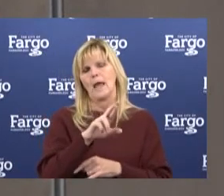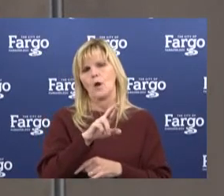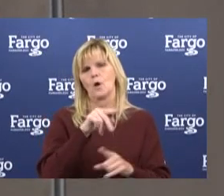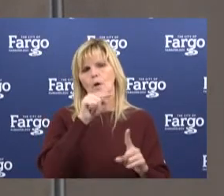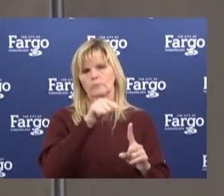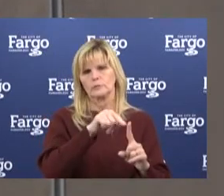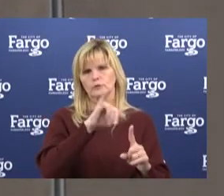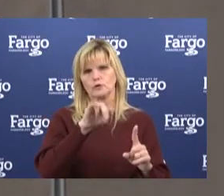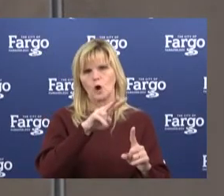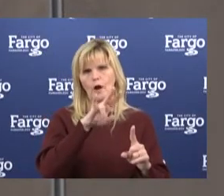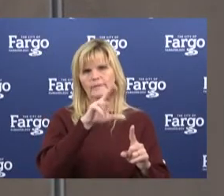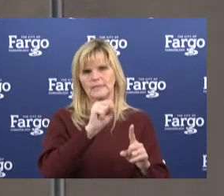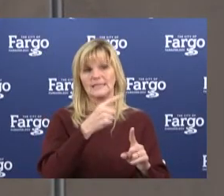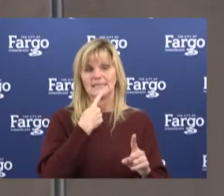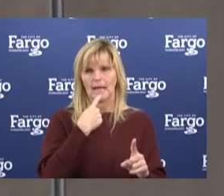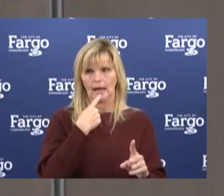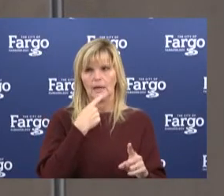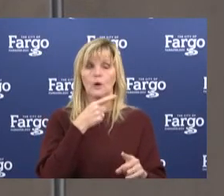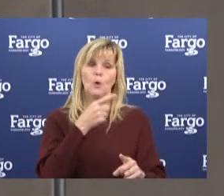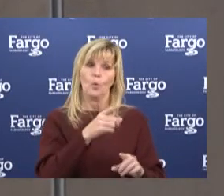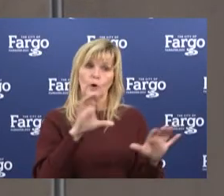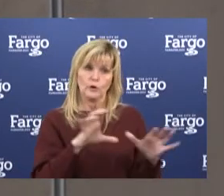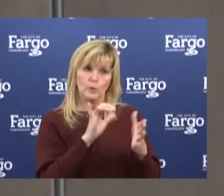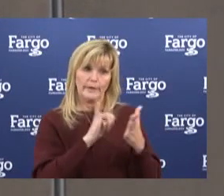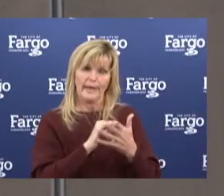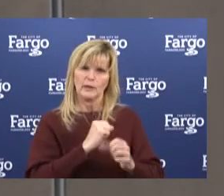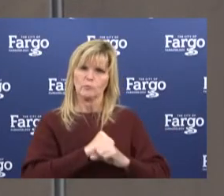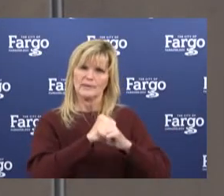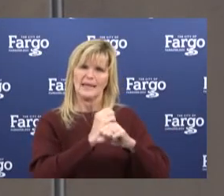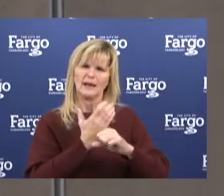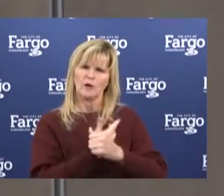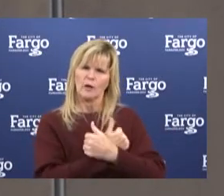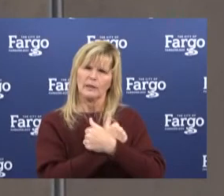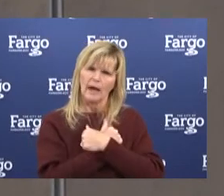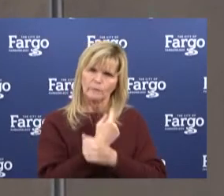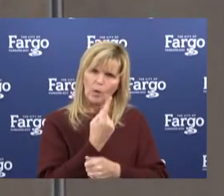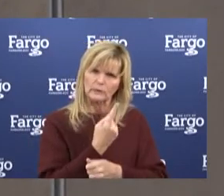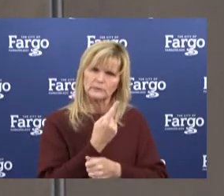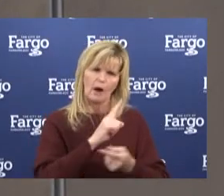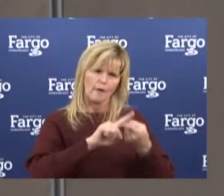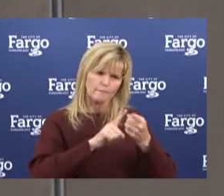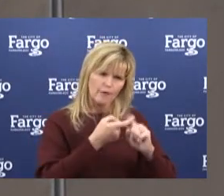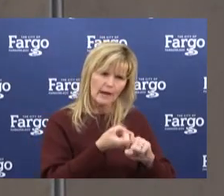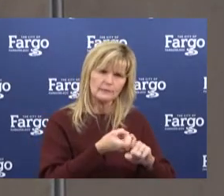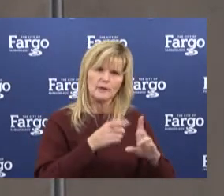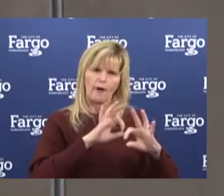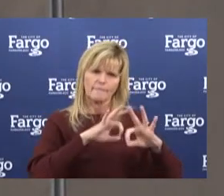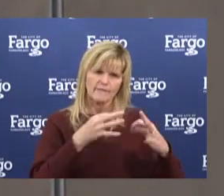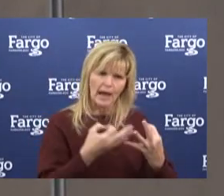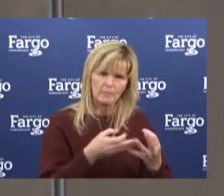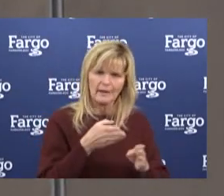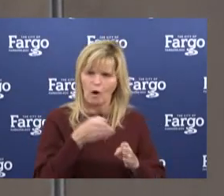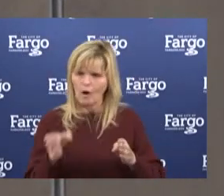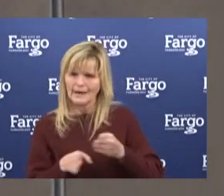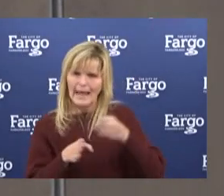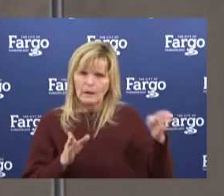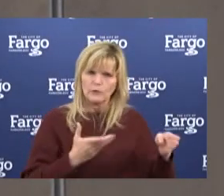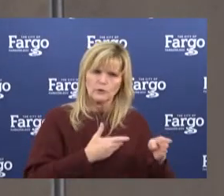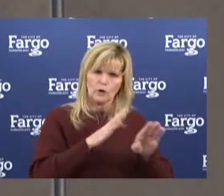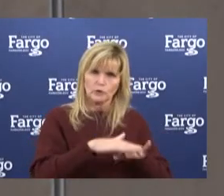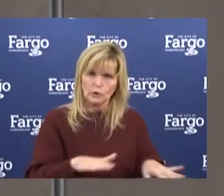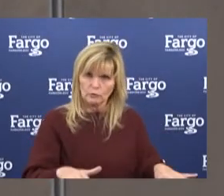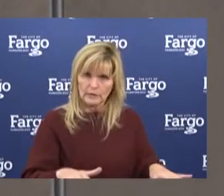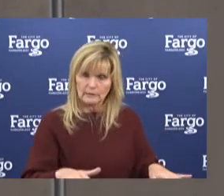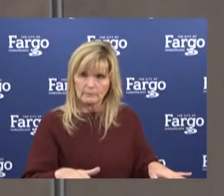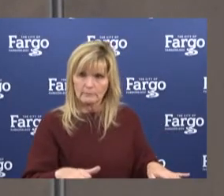as, this is something that we're doing to protect our loved ones and our friends and our family, our neighbors, our children.